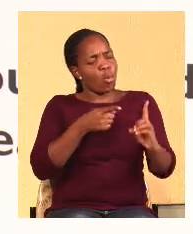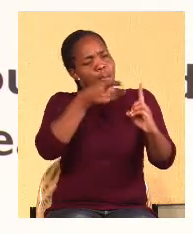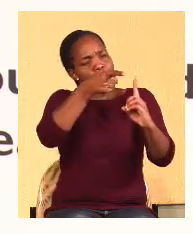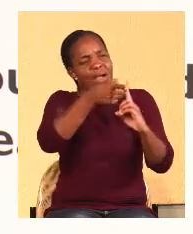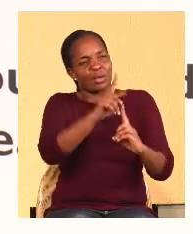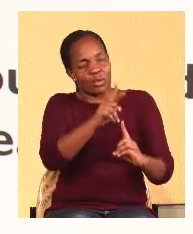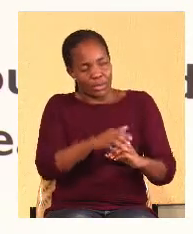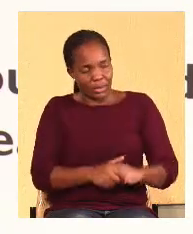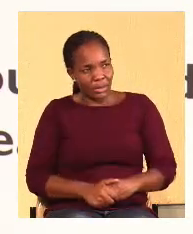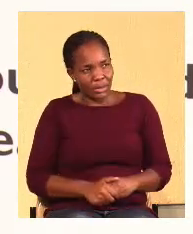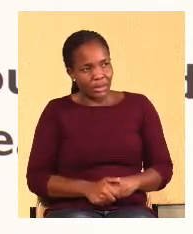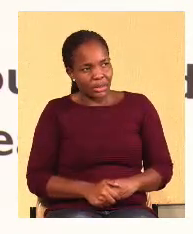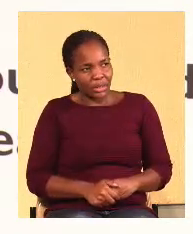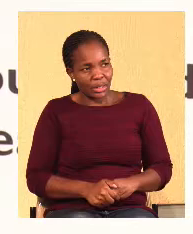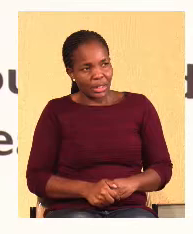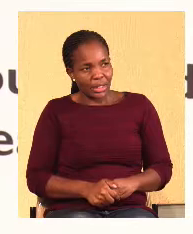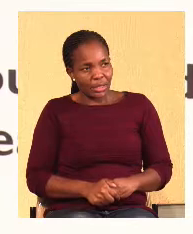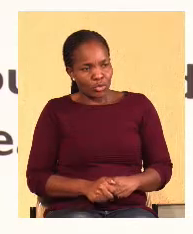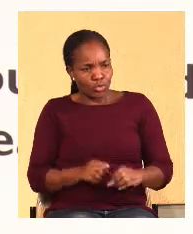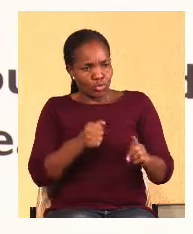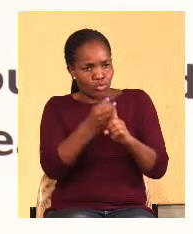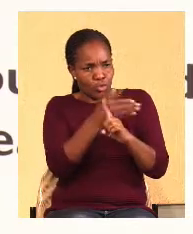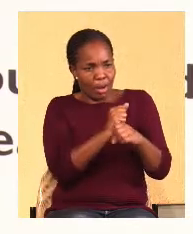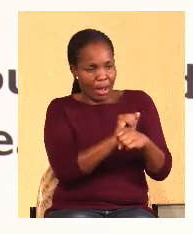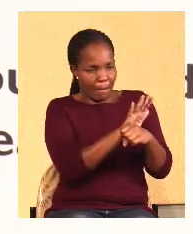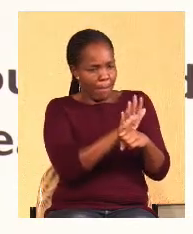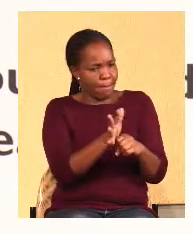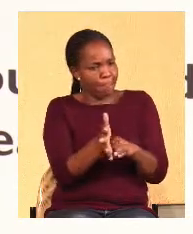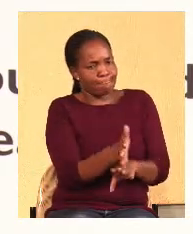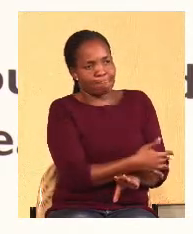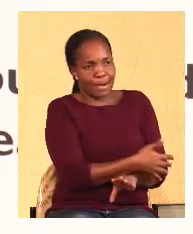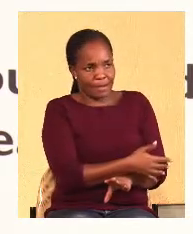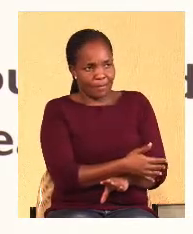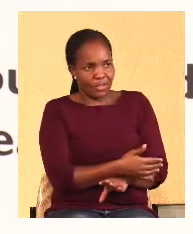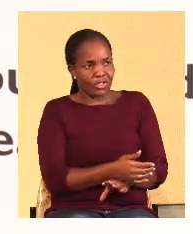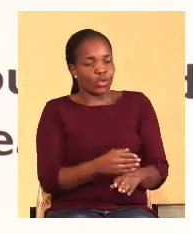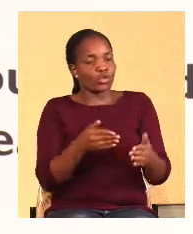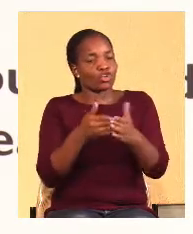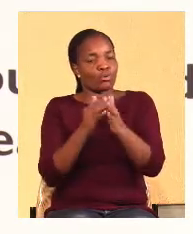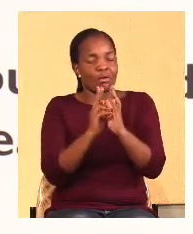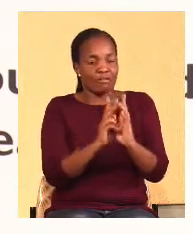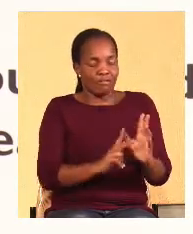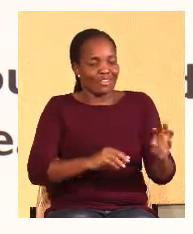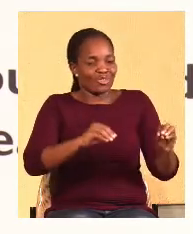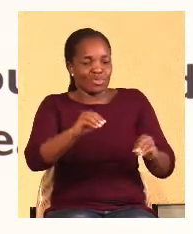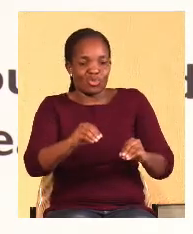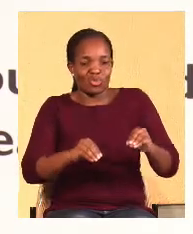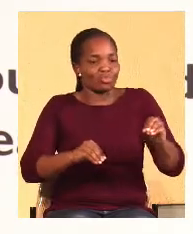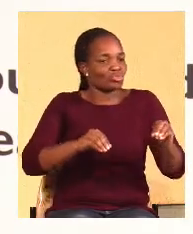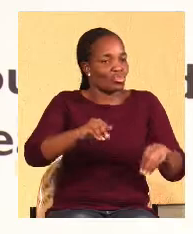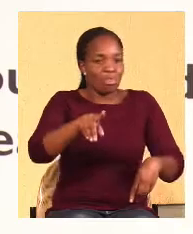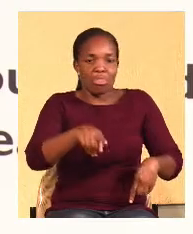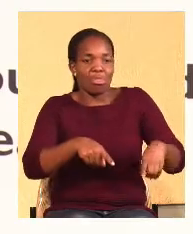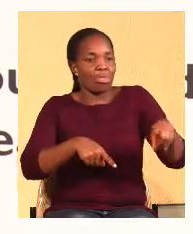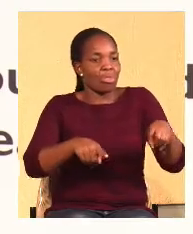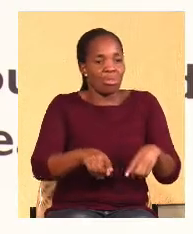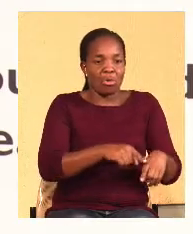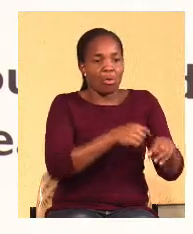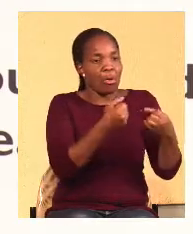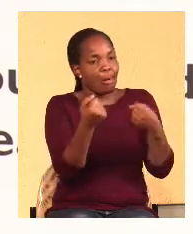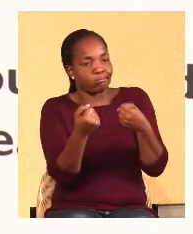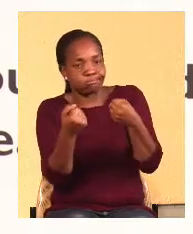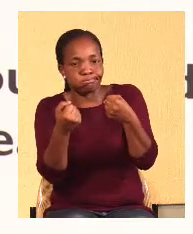to firstly contain the virus, and how do we do it? We do that by reducing the number of people that move around, but also a number of people